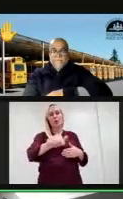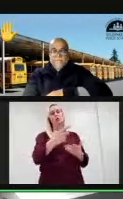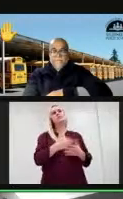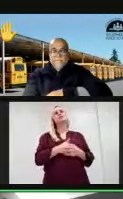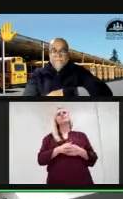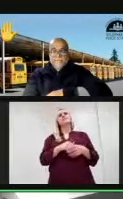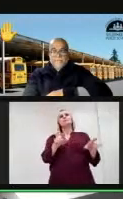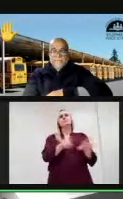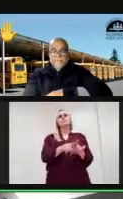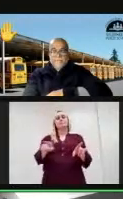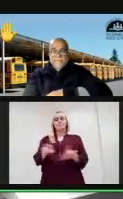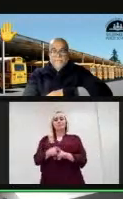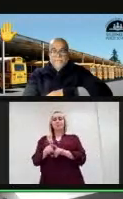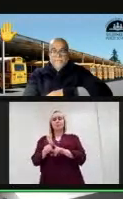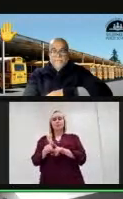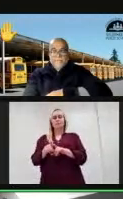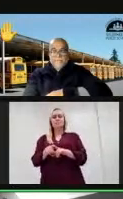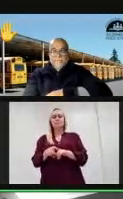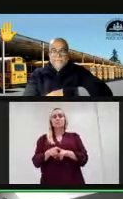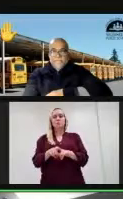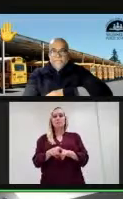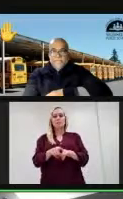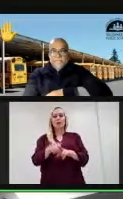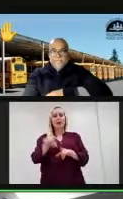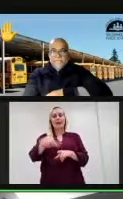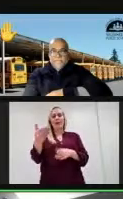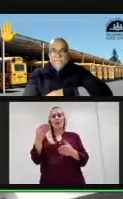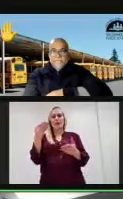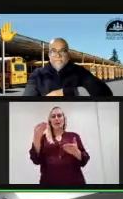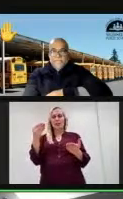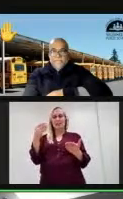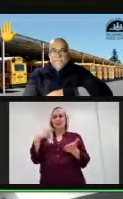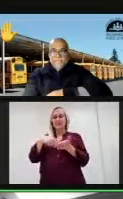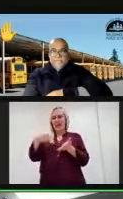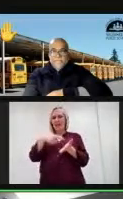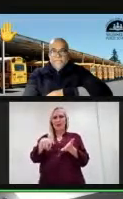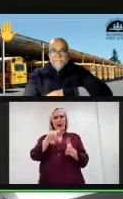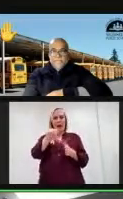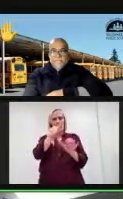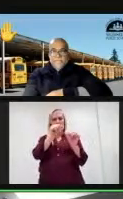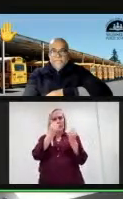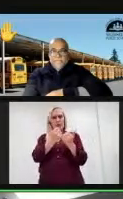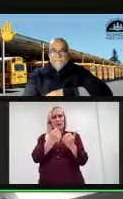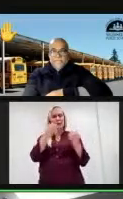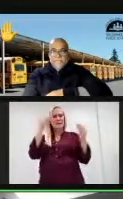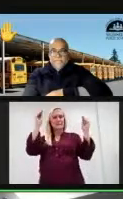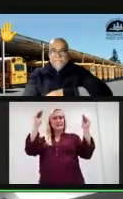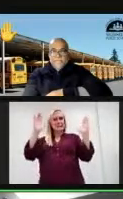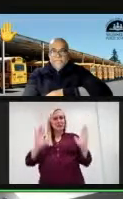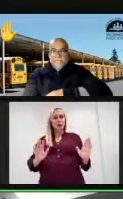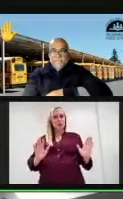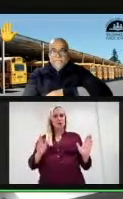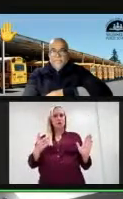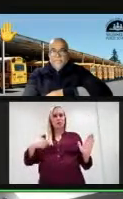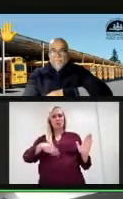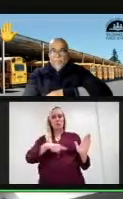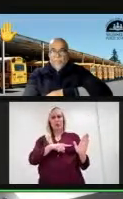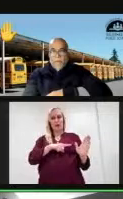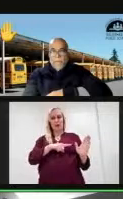also the other salaries of the other administrators and teachers that we